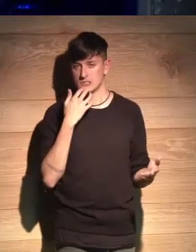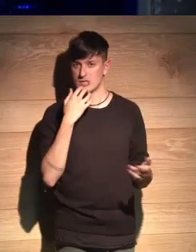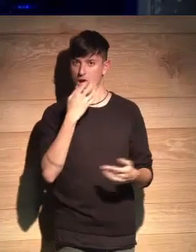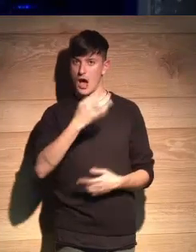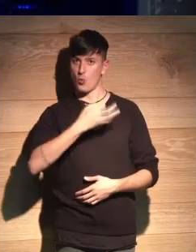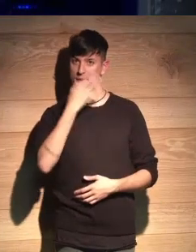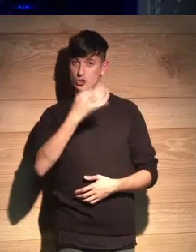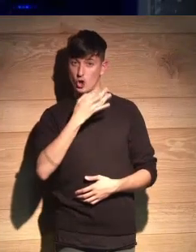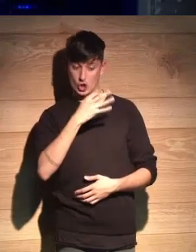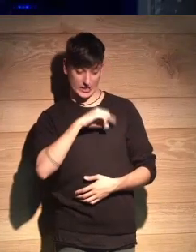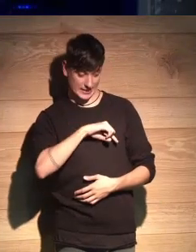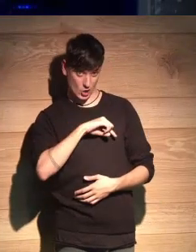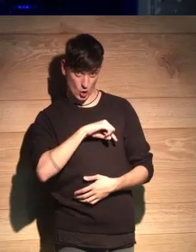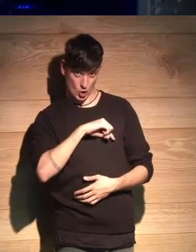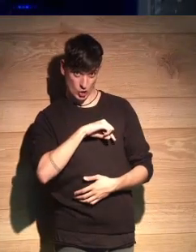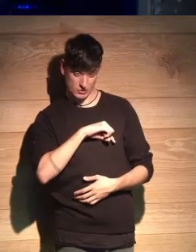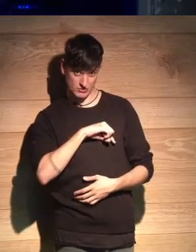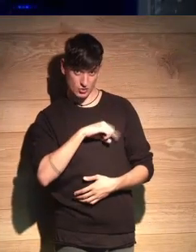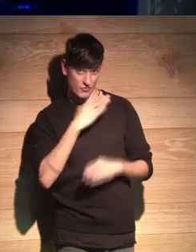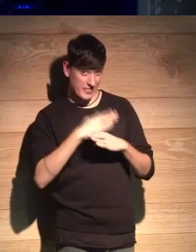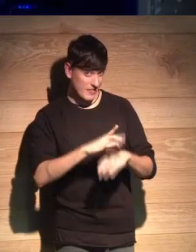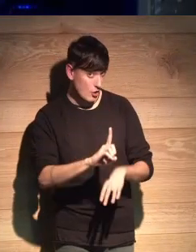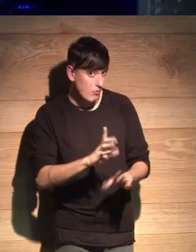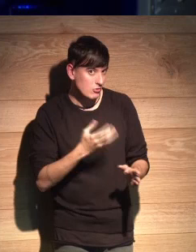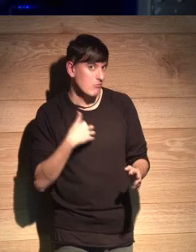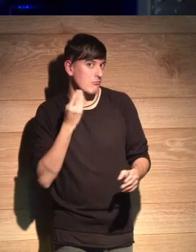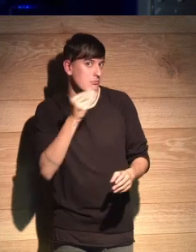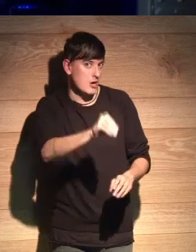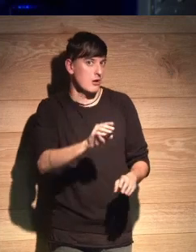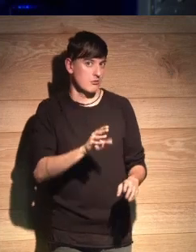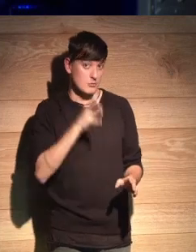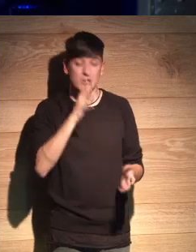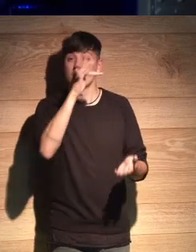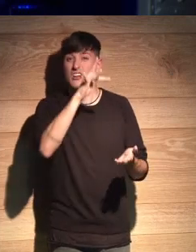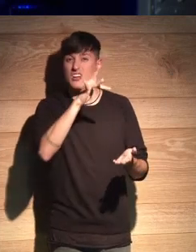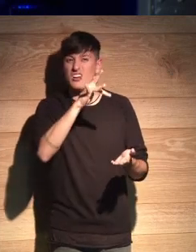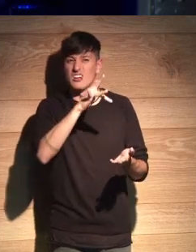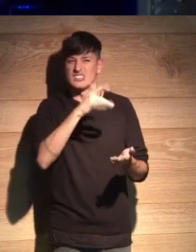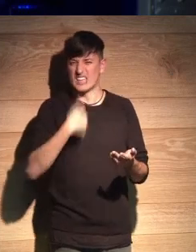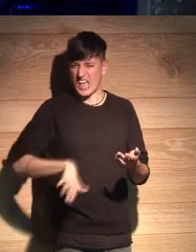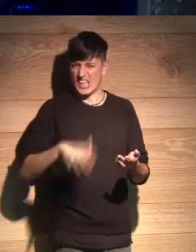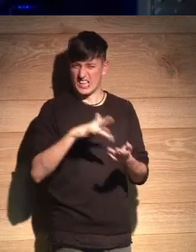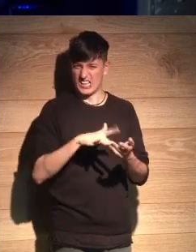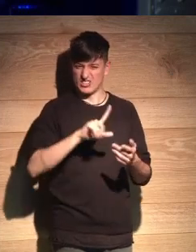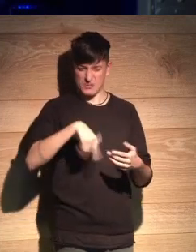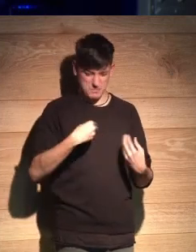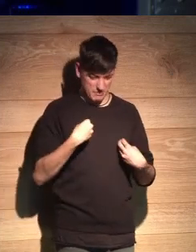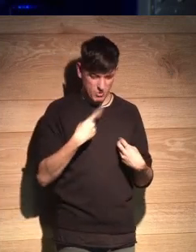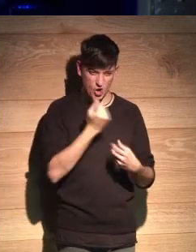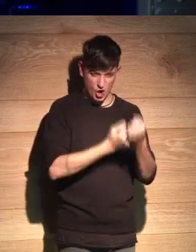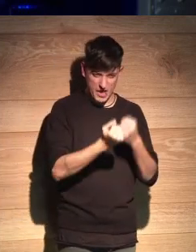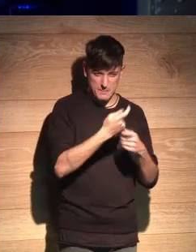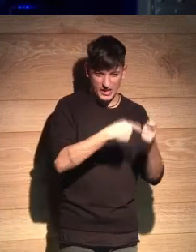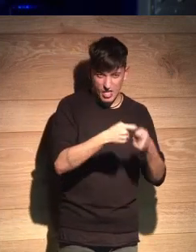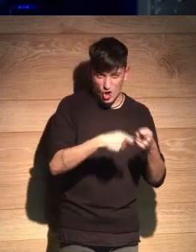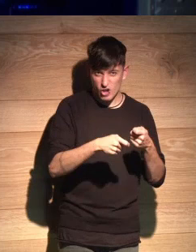And if the ethical argument were not enough, and it happens, we live in a